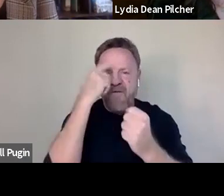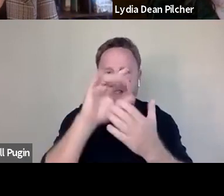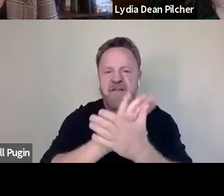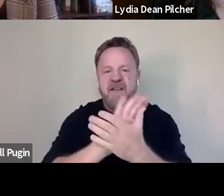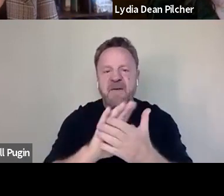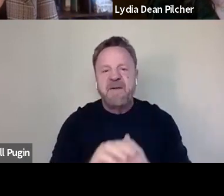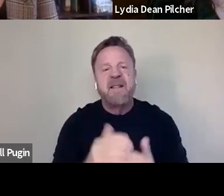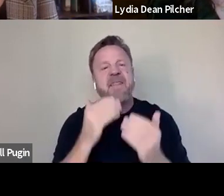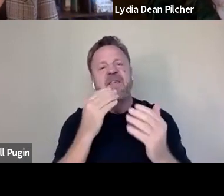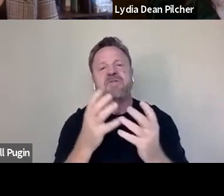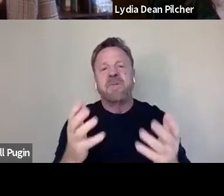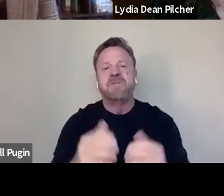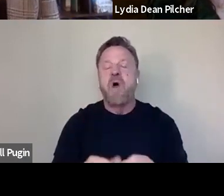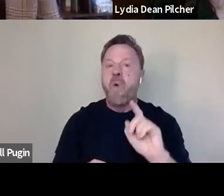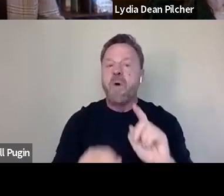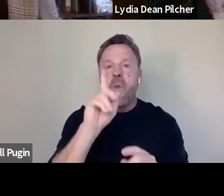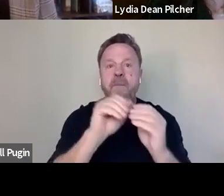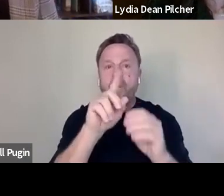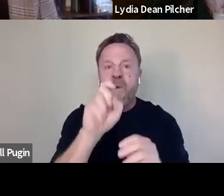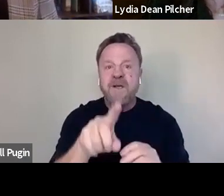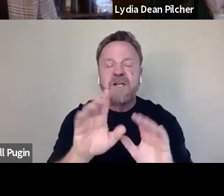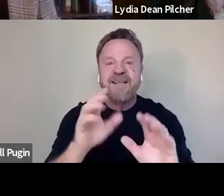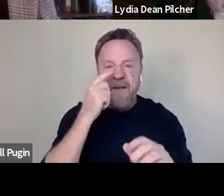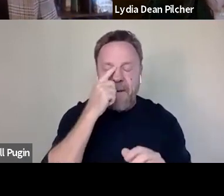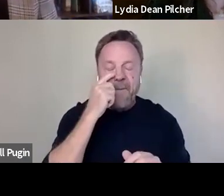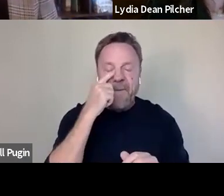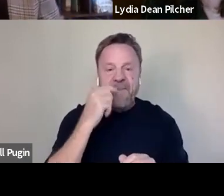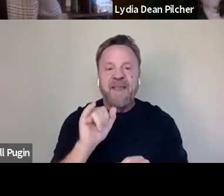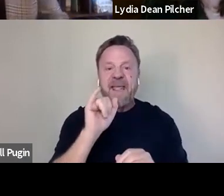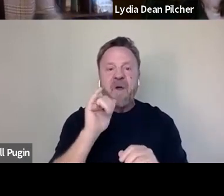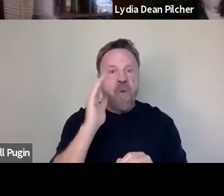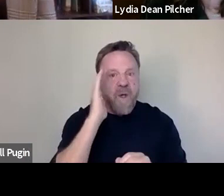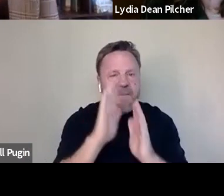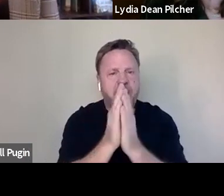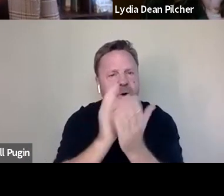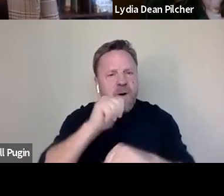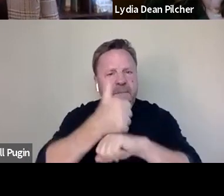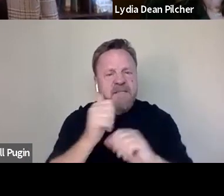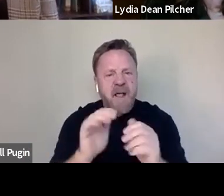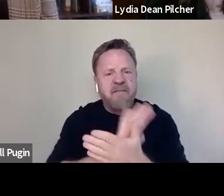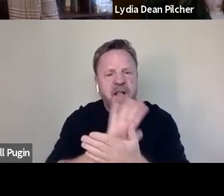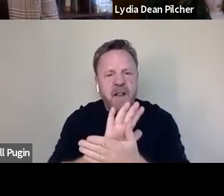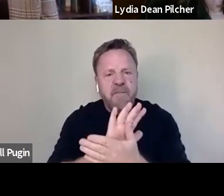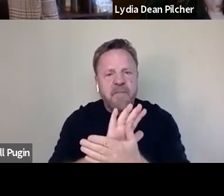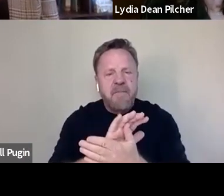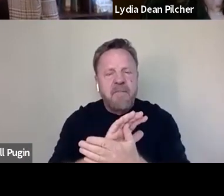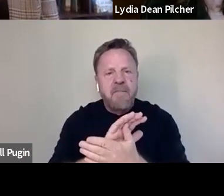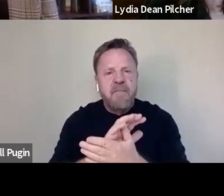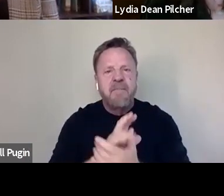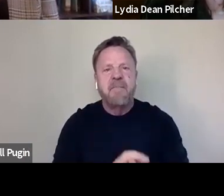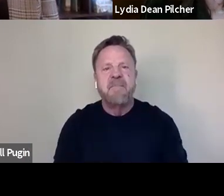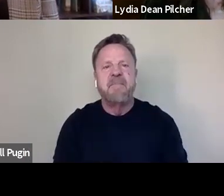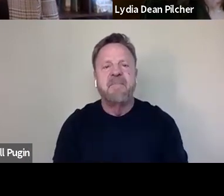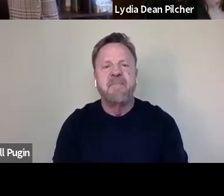much for doing this. I had one more question. So then, is there going to be a book based on the film that follows?